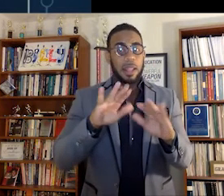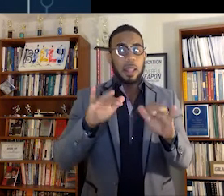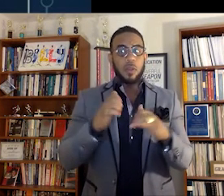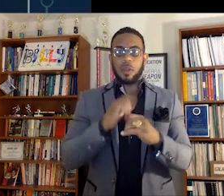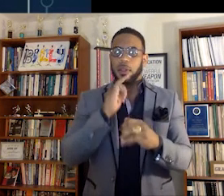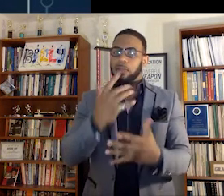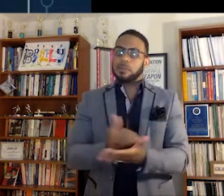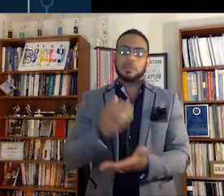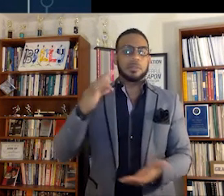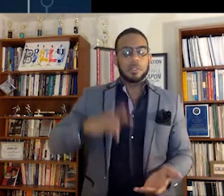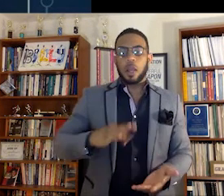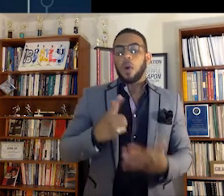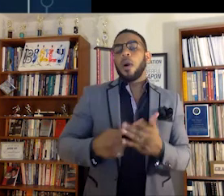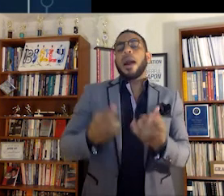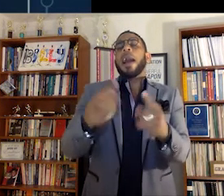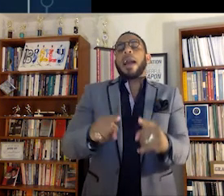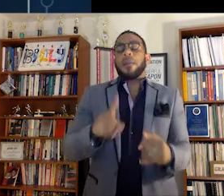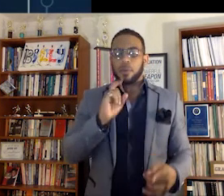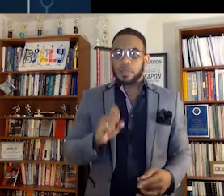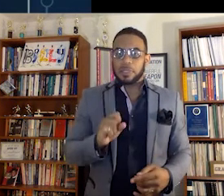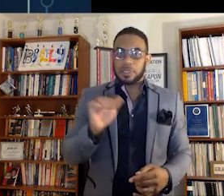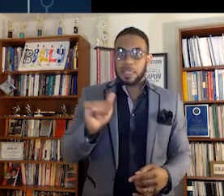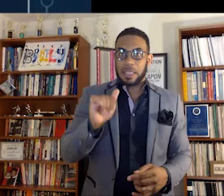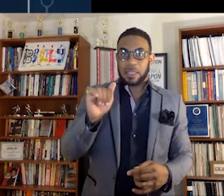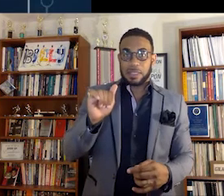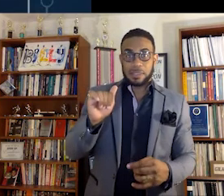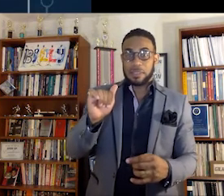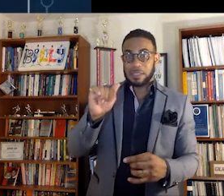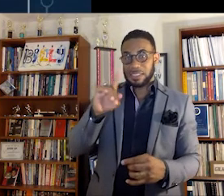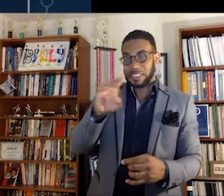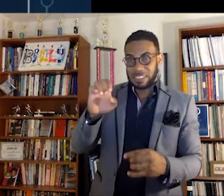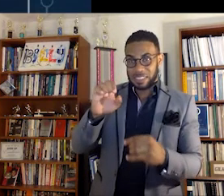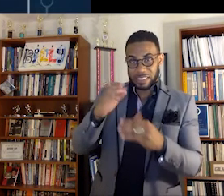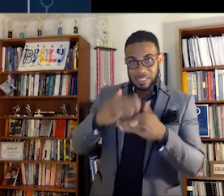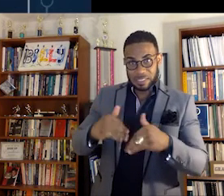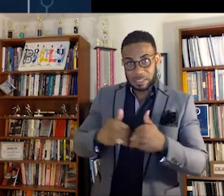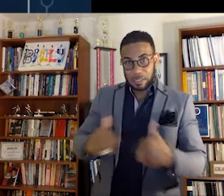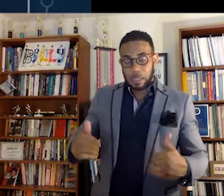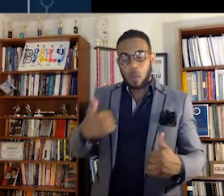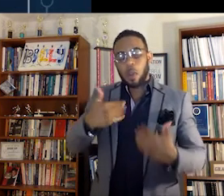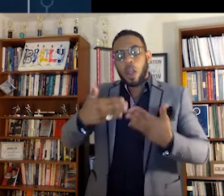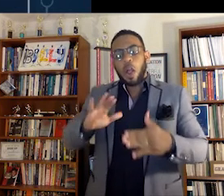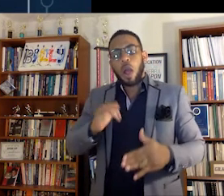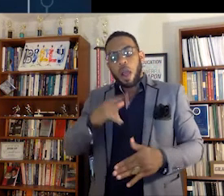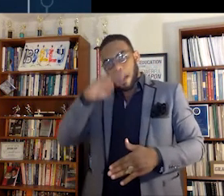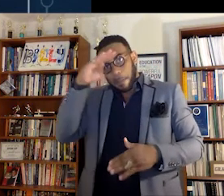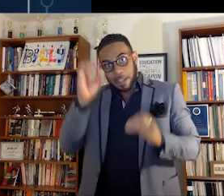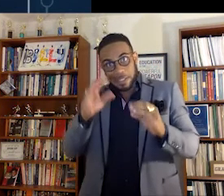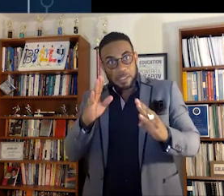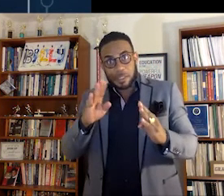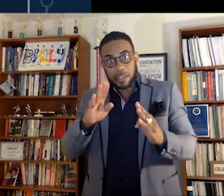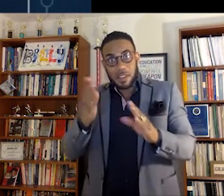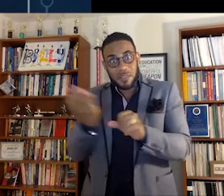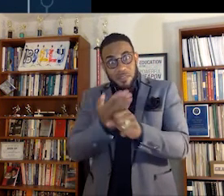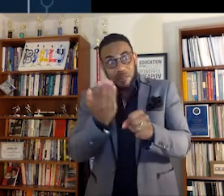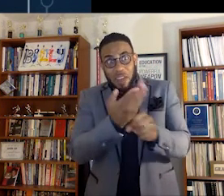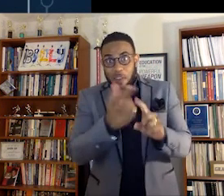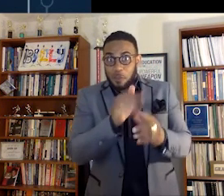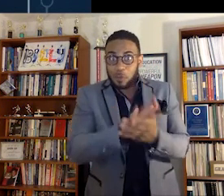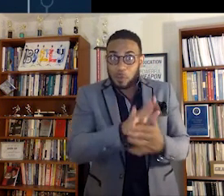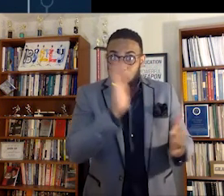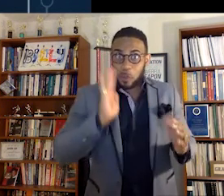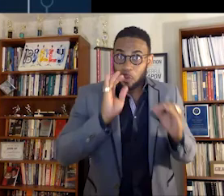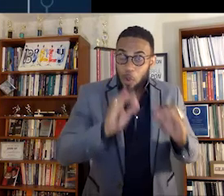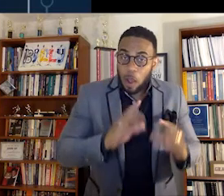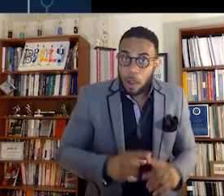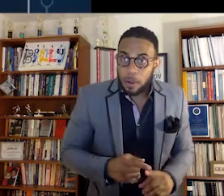so deserved, what happened was at desegregation, we lost our Black teachers. They were fired from the schools that they